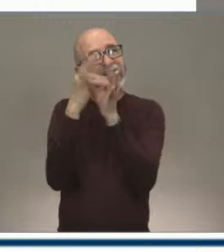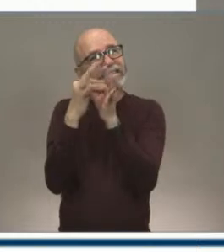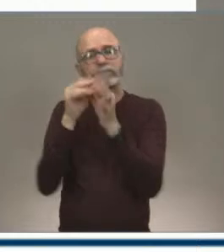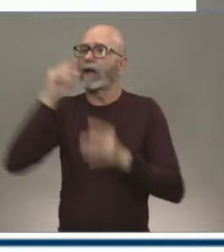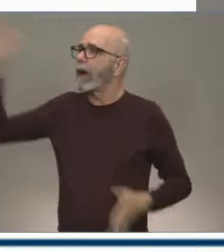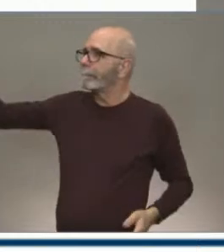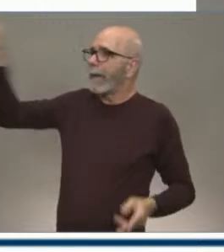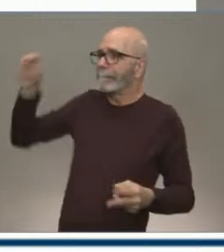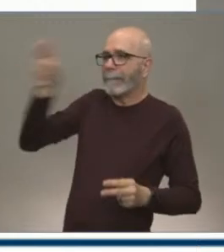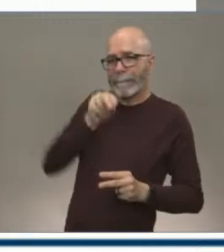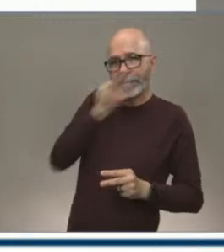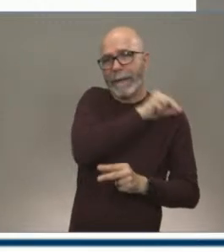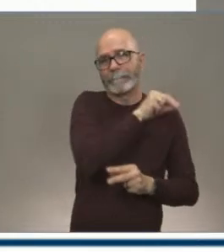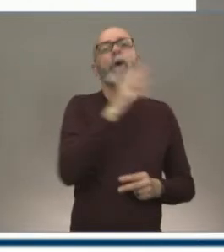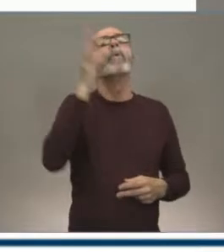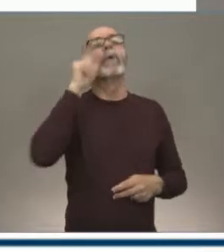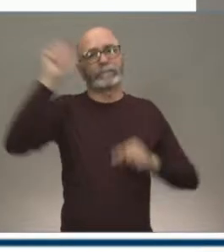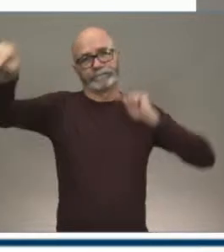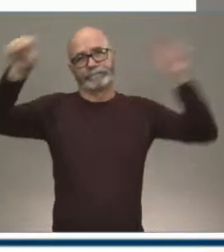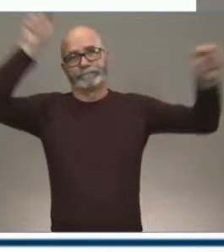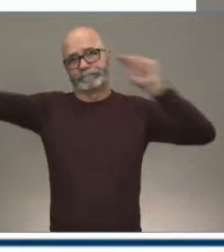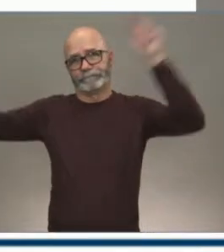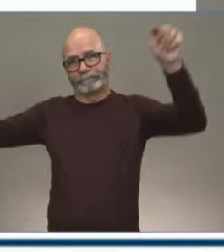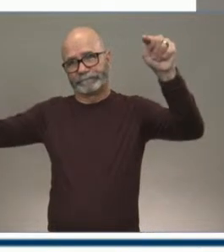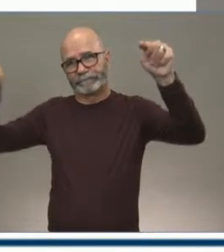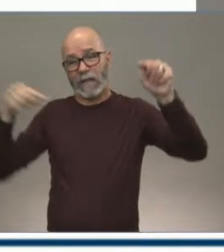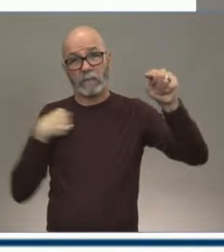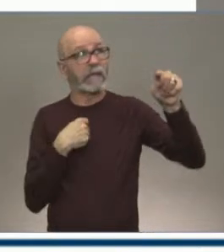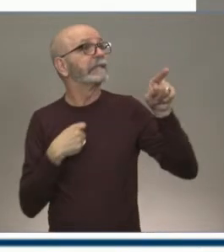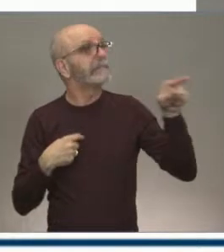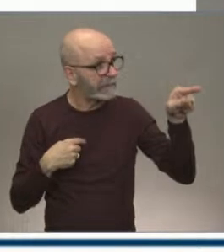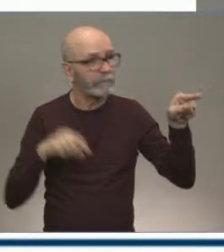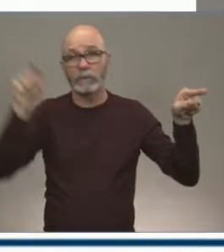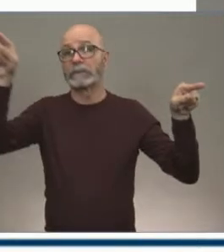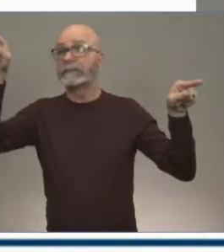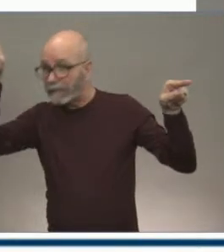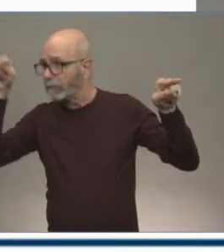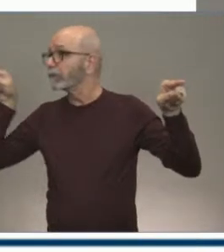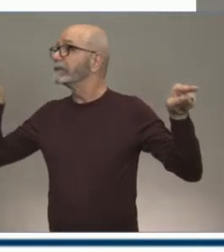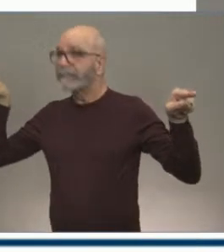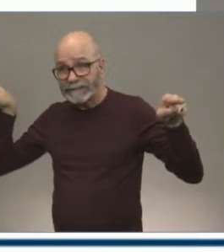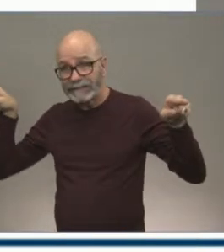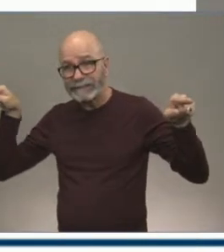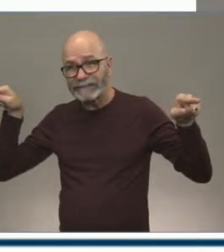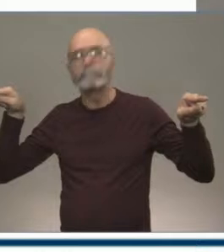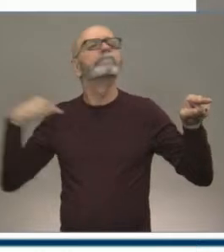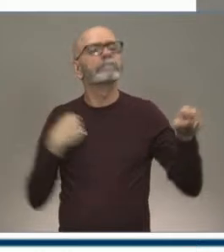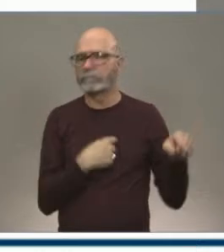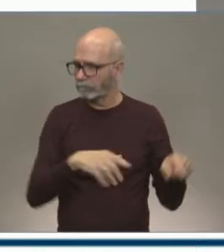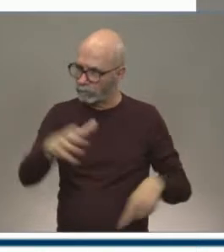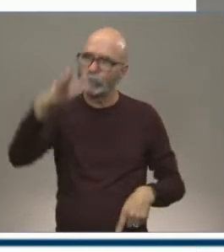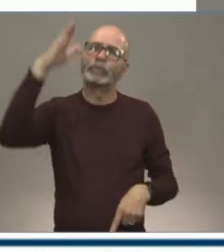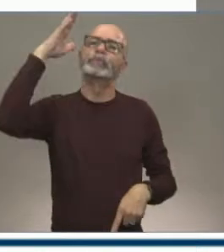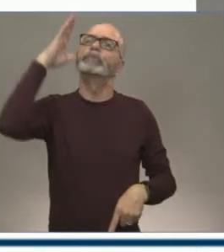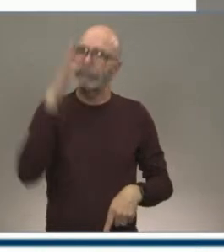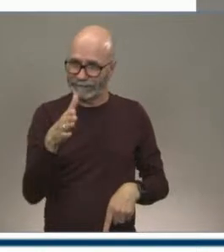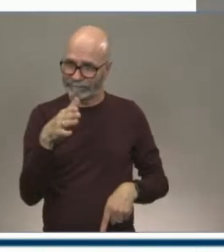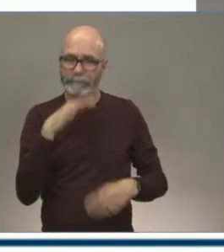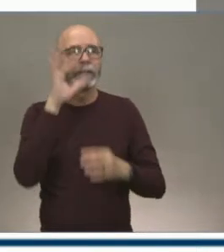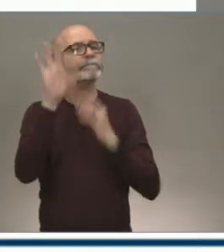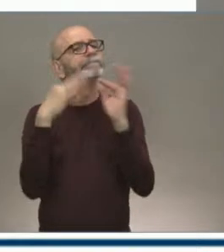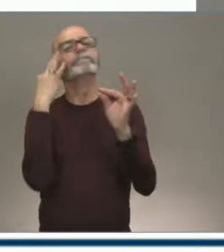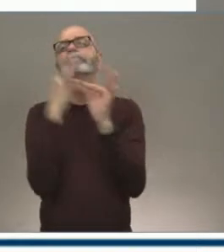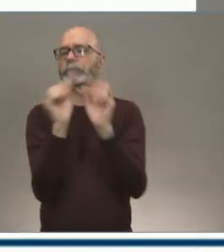expand that. Once we have good capacity in a number of locations, we will be looking towards making testing for